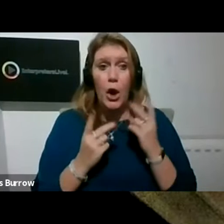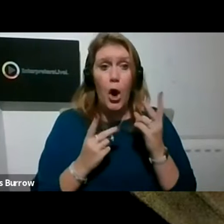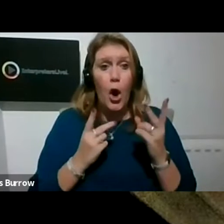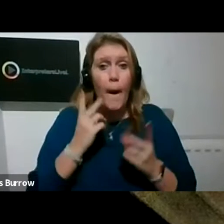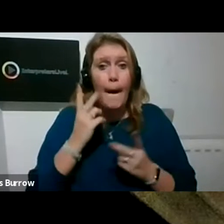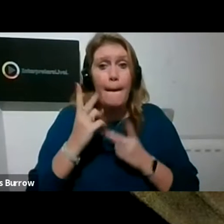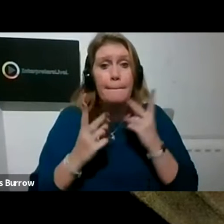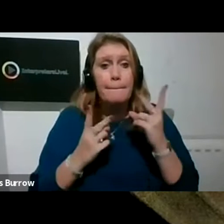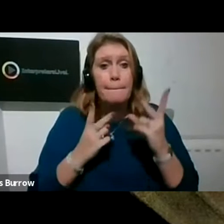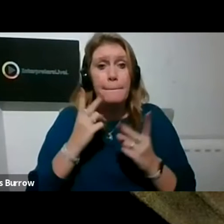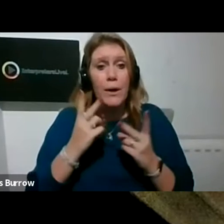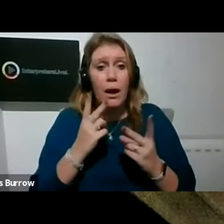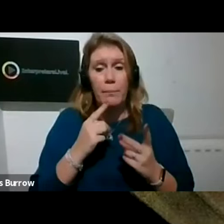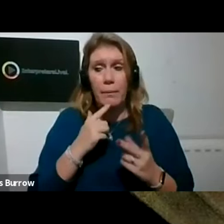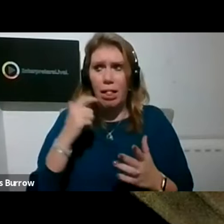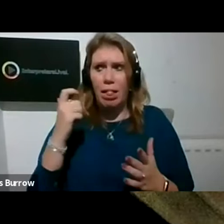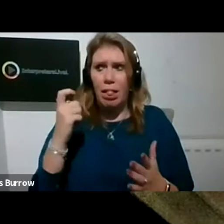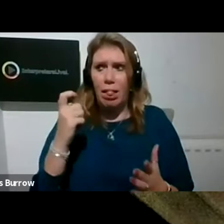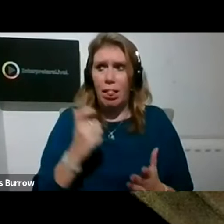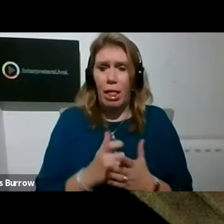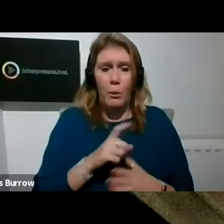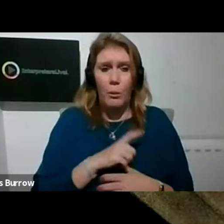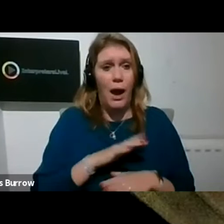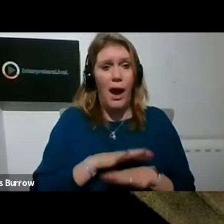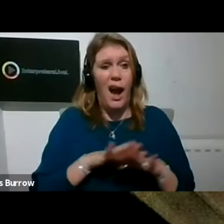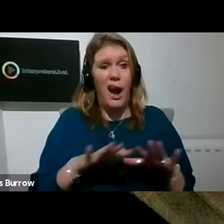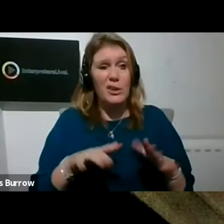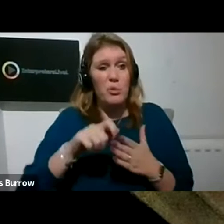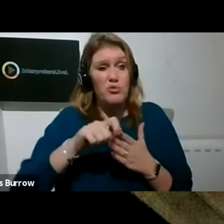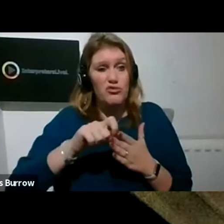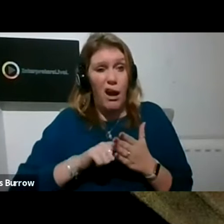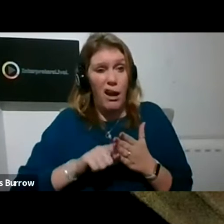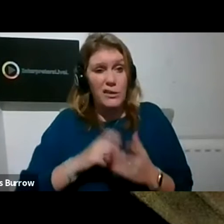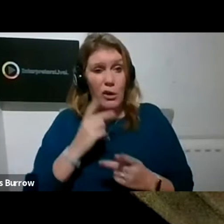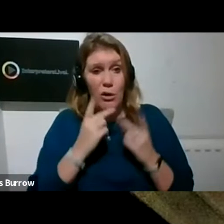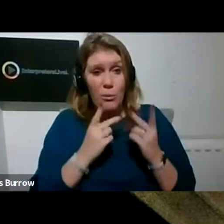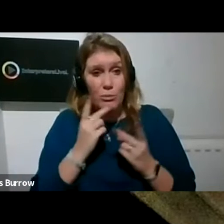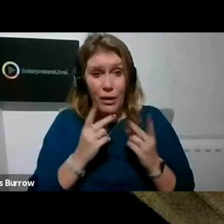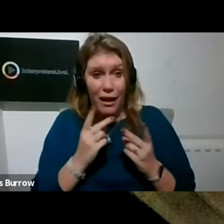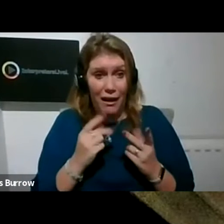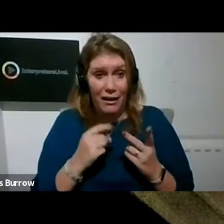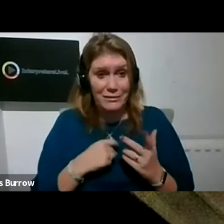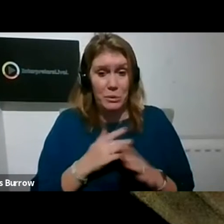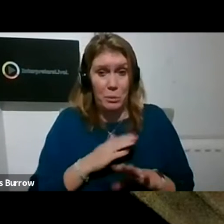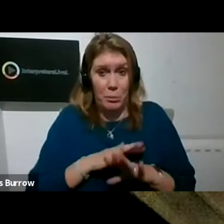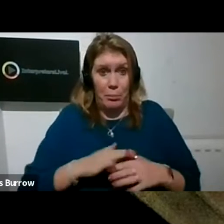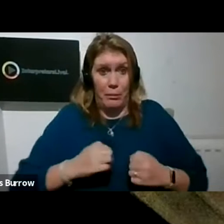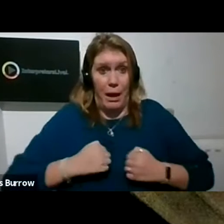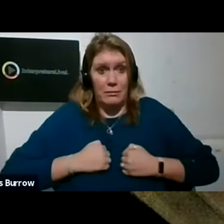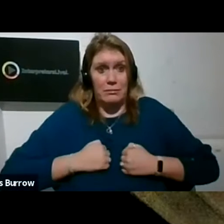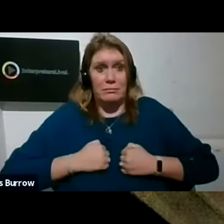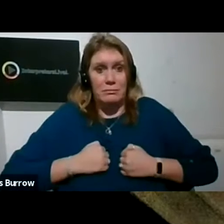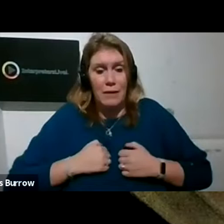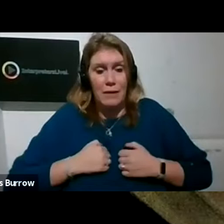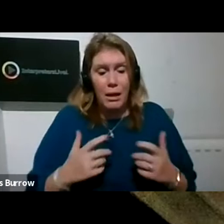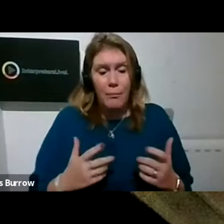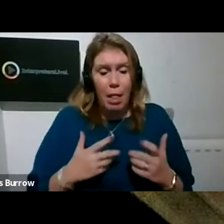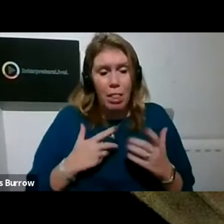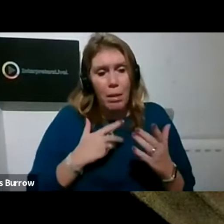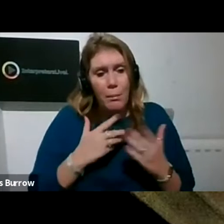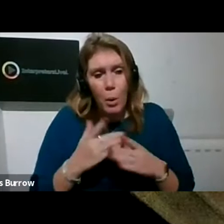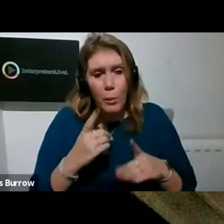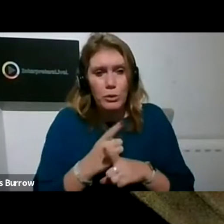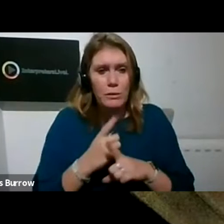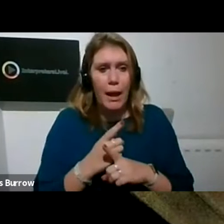of fell over a bit, because I'm a composer at all. But the more we talked about it, the more we felt like actually there is a